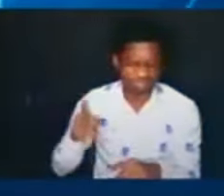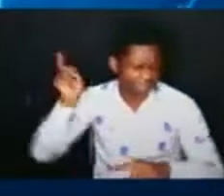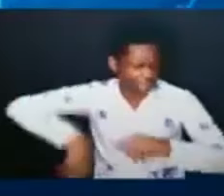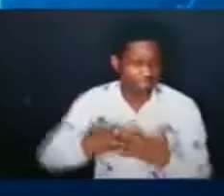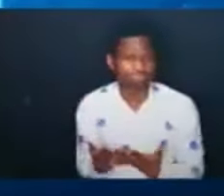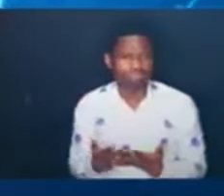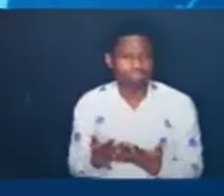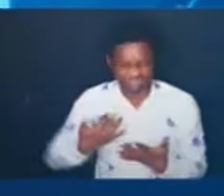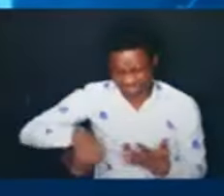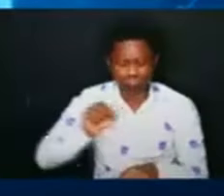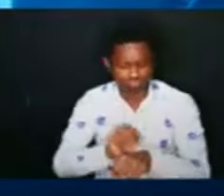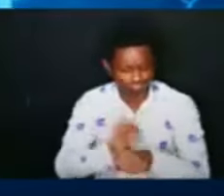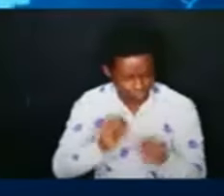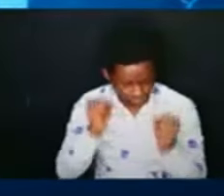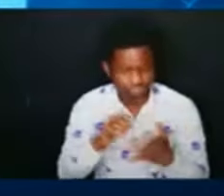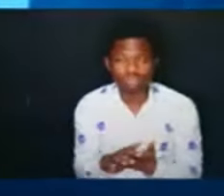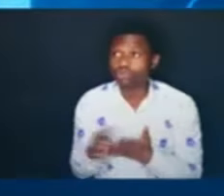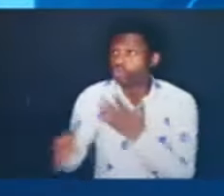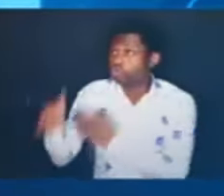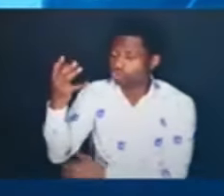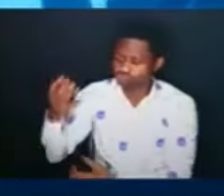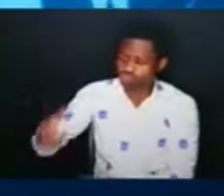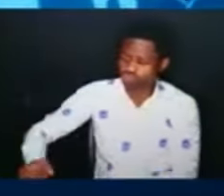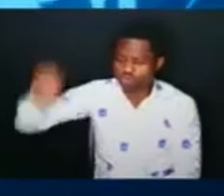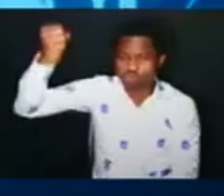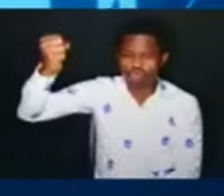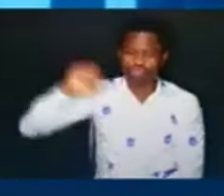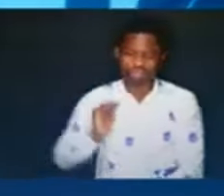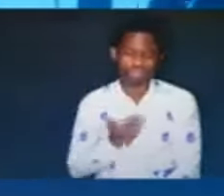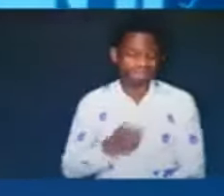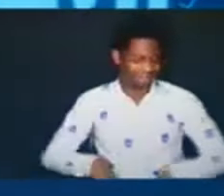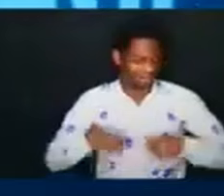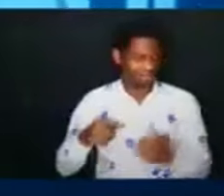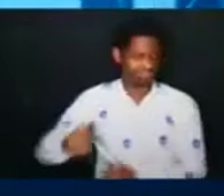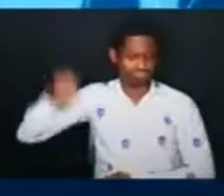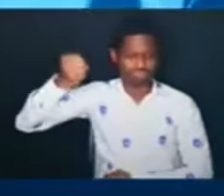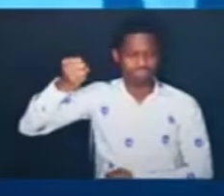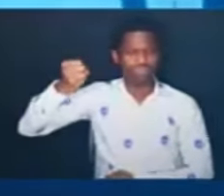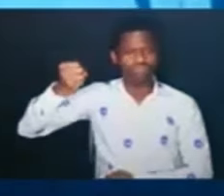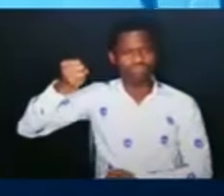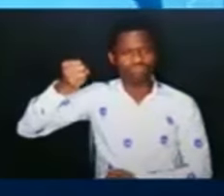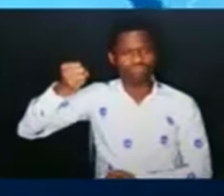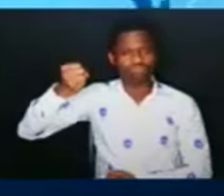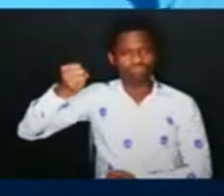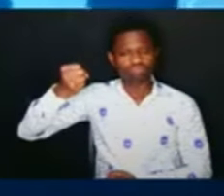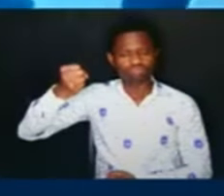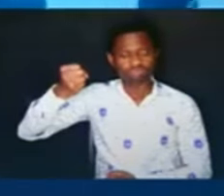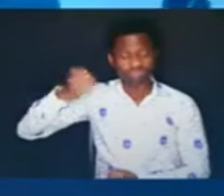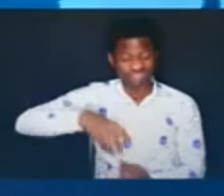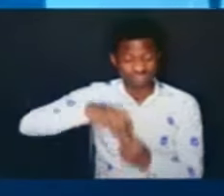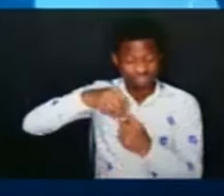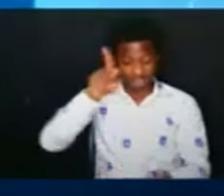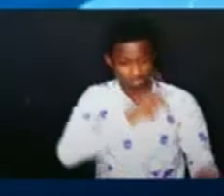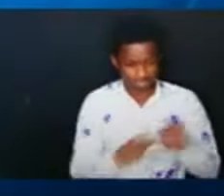Now, he holds our lives. Especially the ones who have set